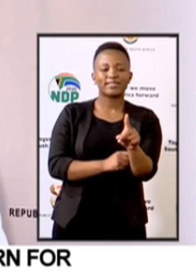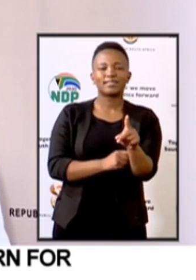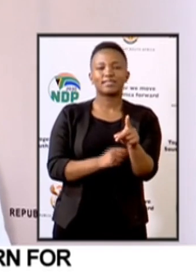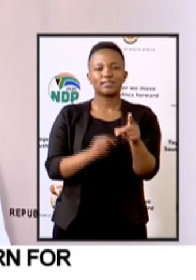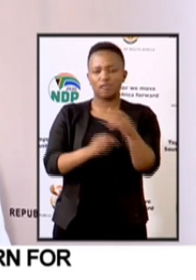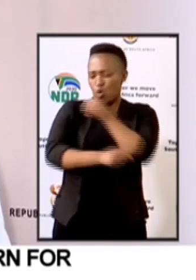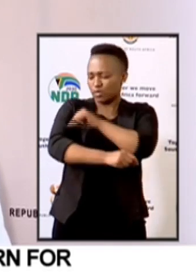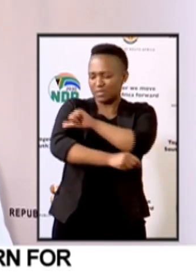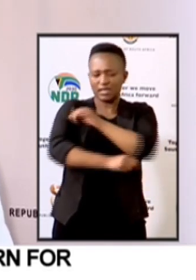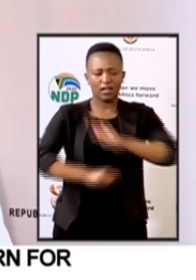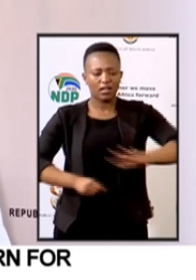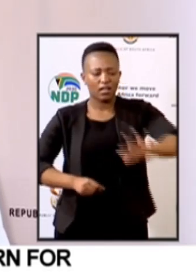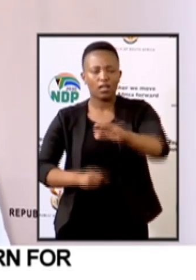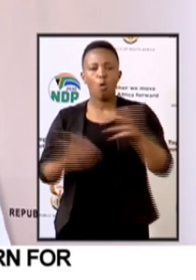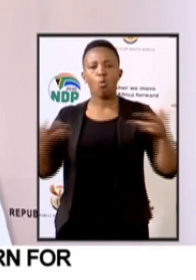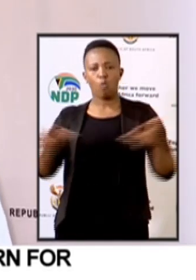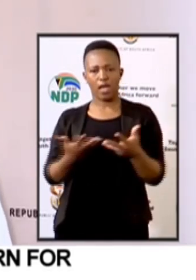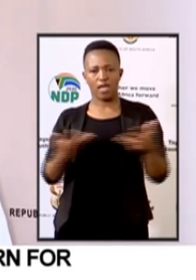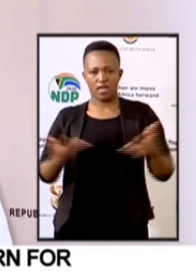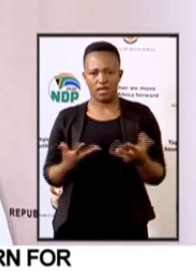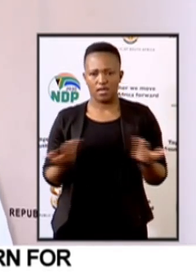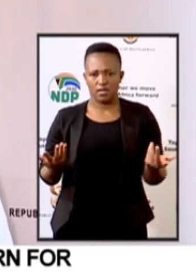a hospital, because